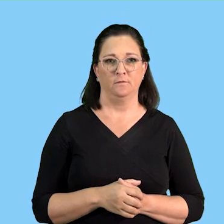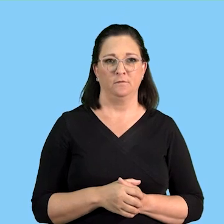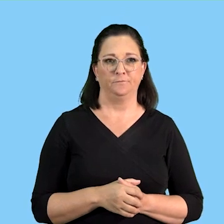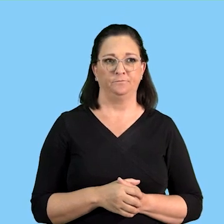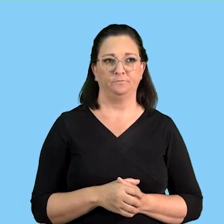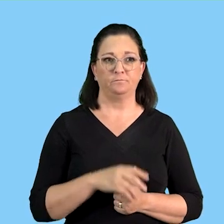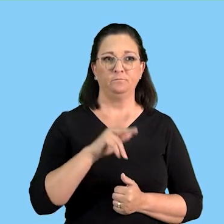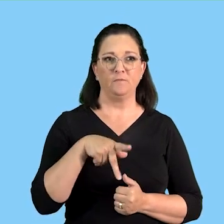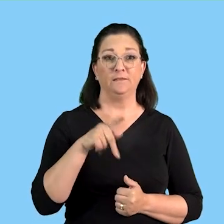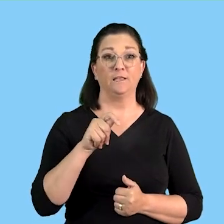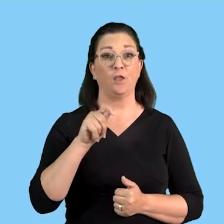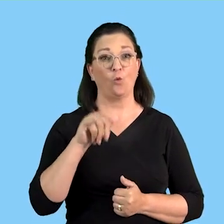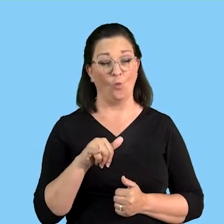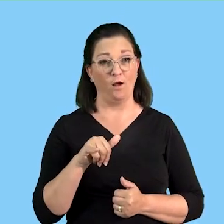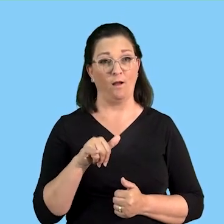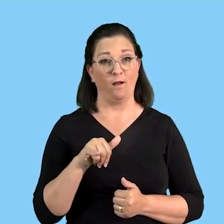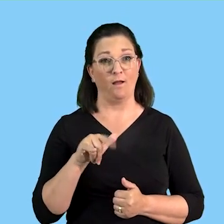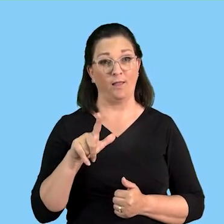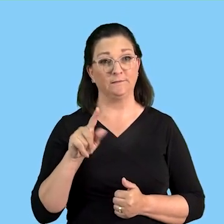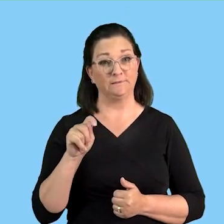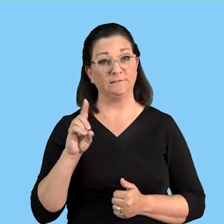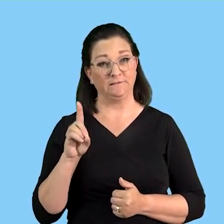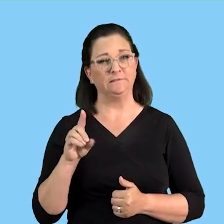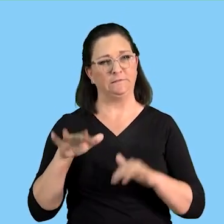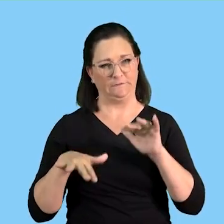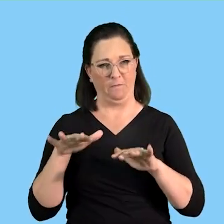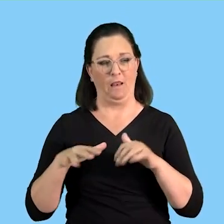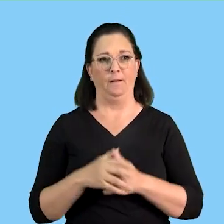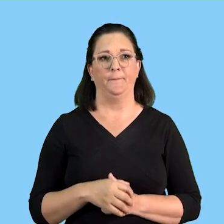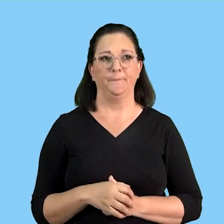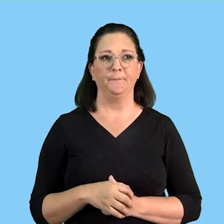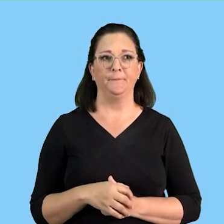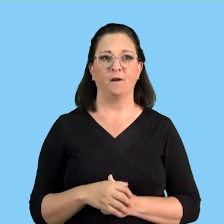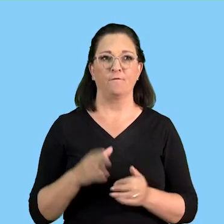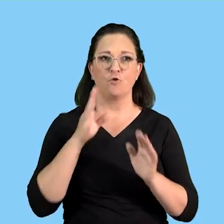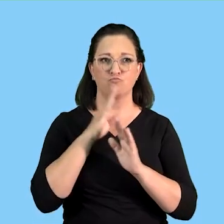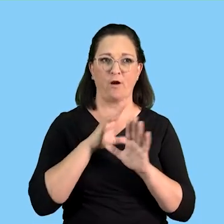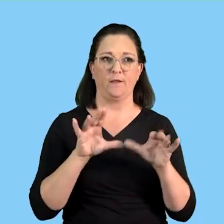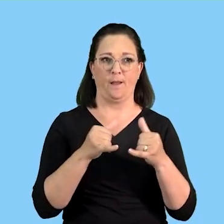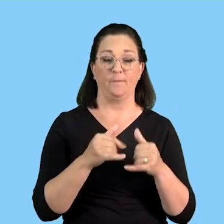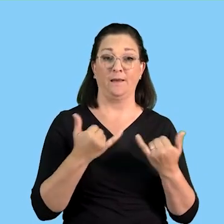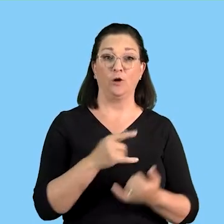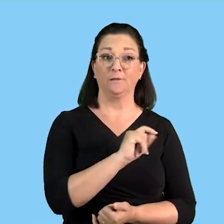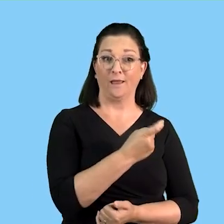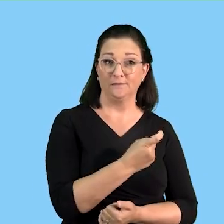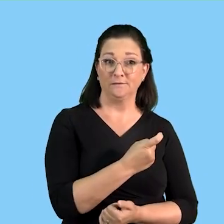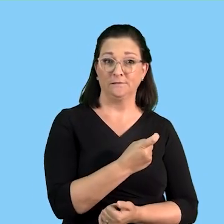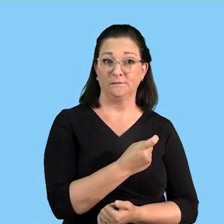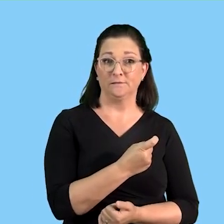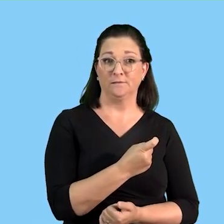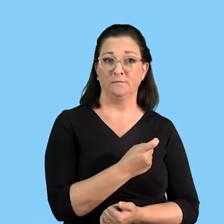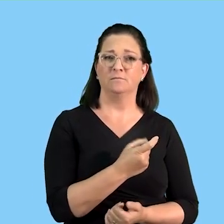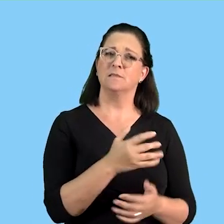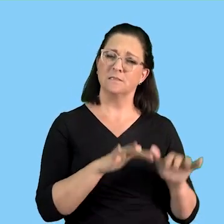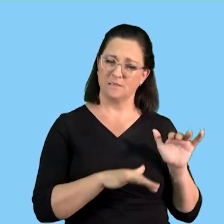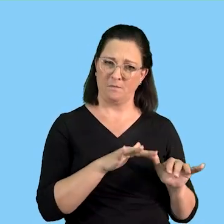this is similar to what you saw in PTY Ltd. So that is your private company. Taxation, again,